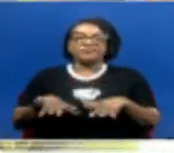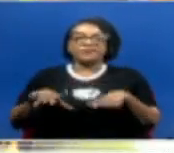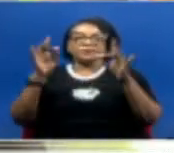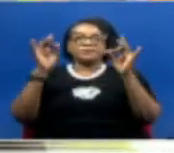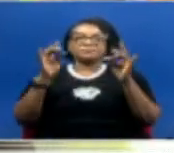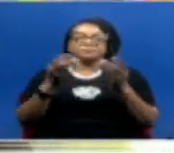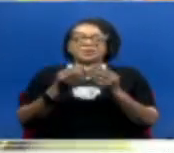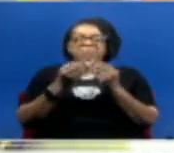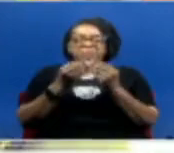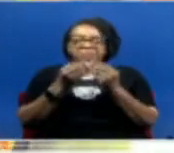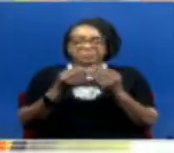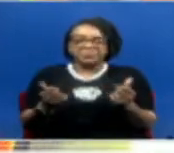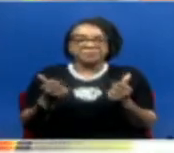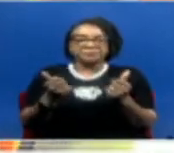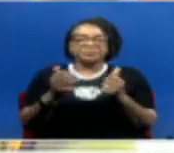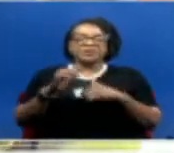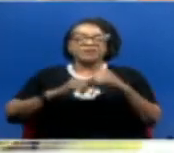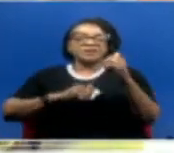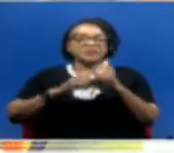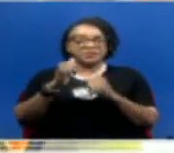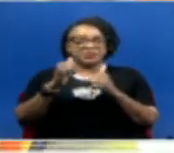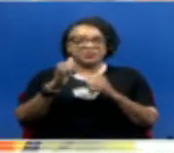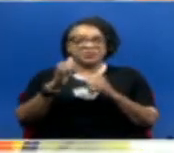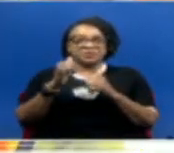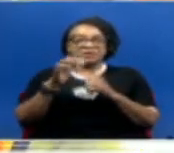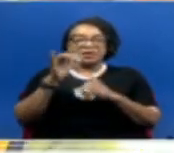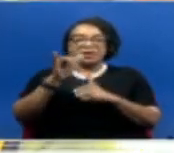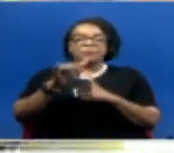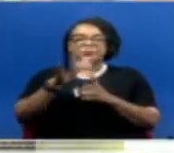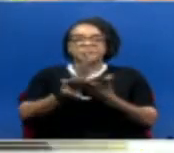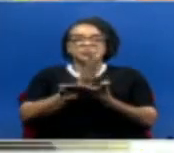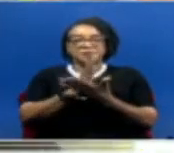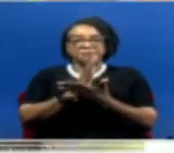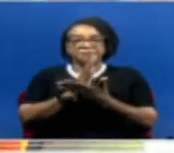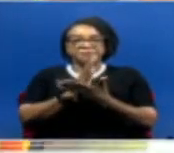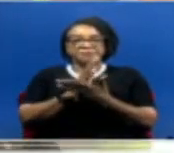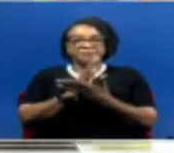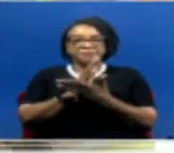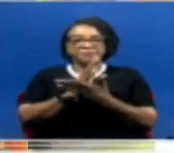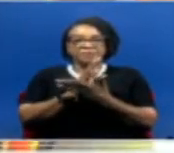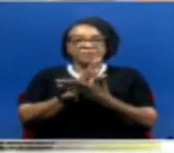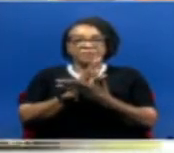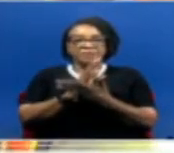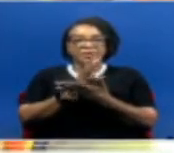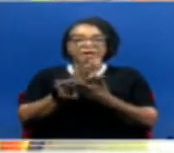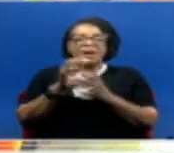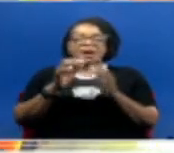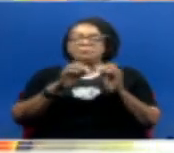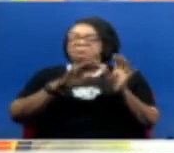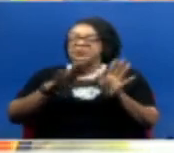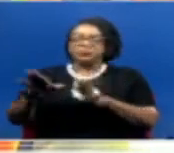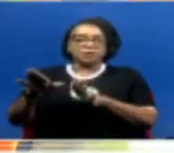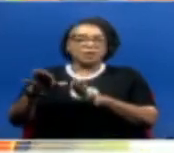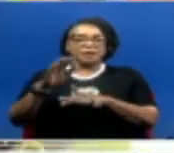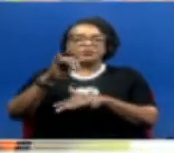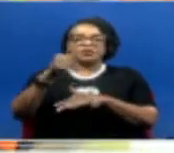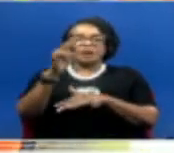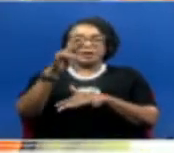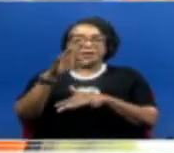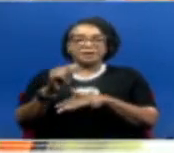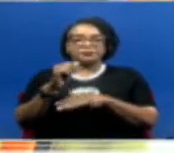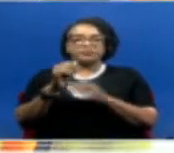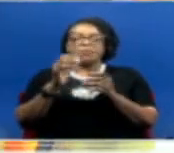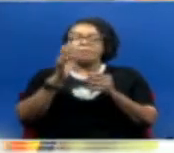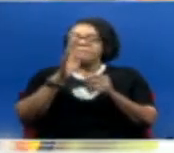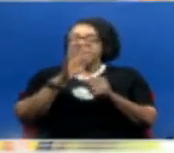dilapidated infrastructure in the airport sector. Extremely abandoned Jomo Kenyatta International Airport for so many